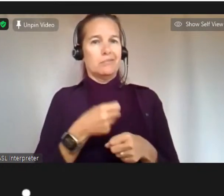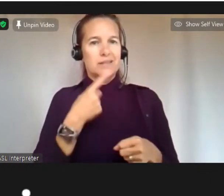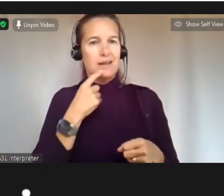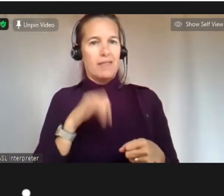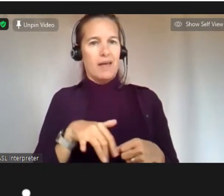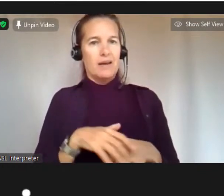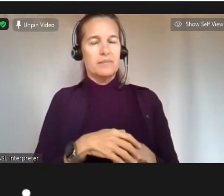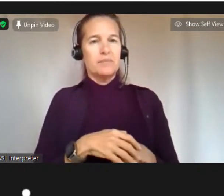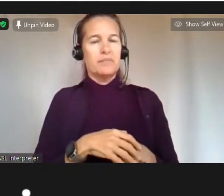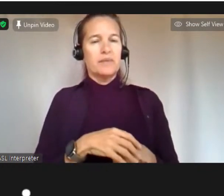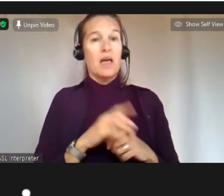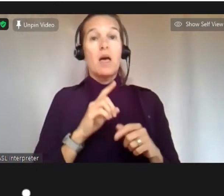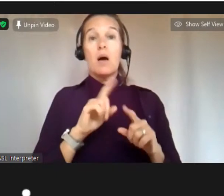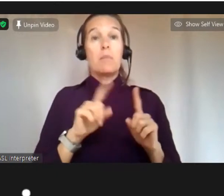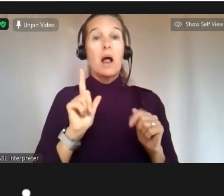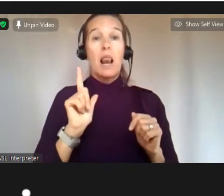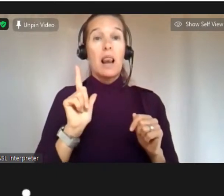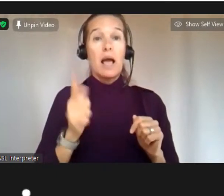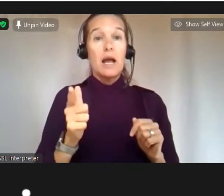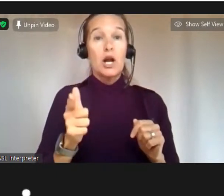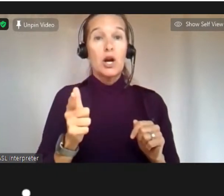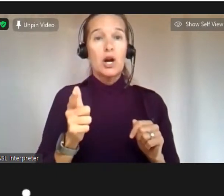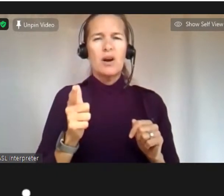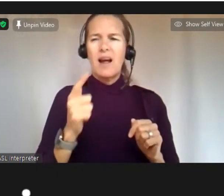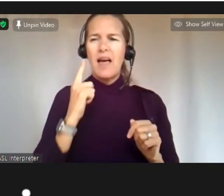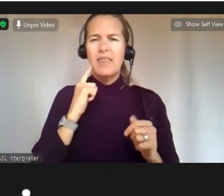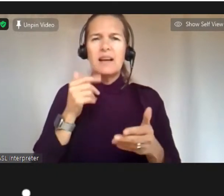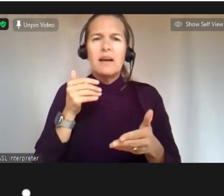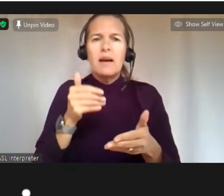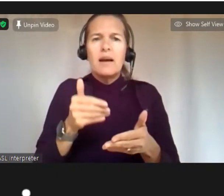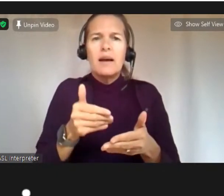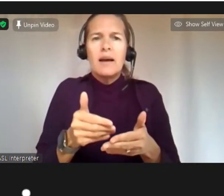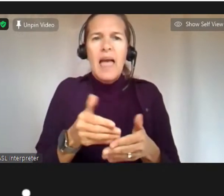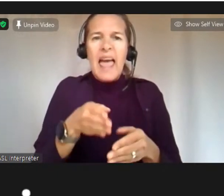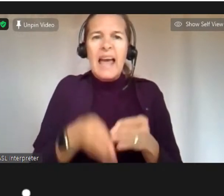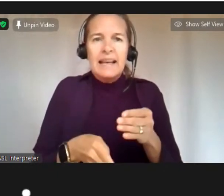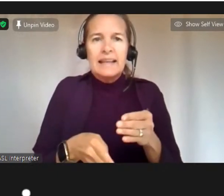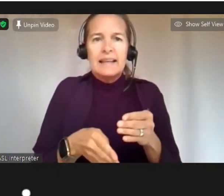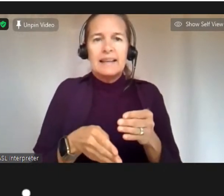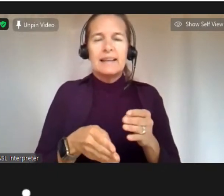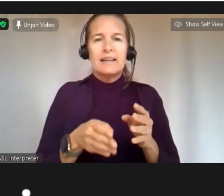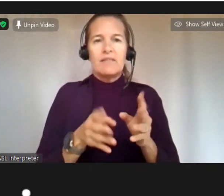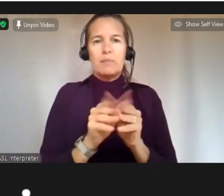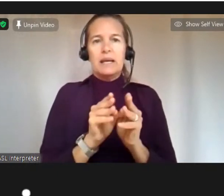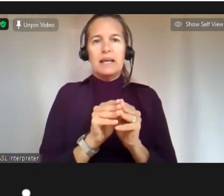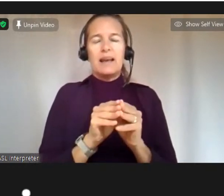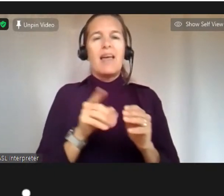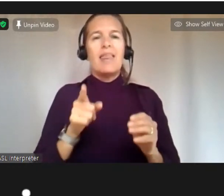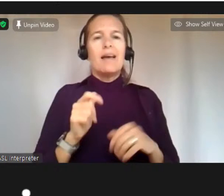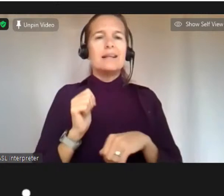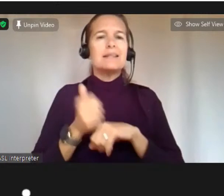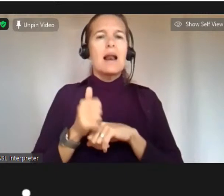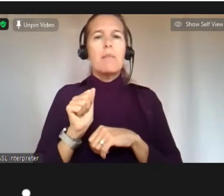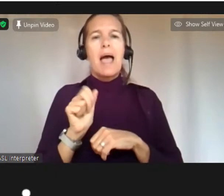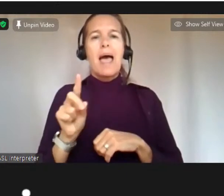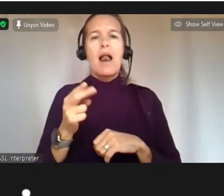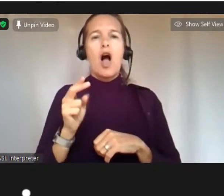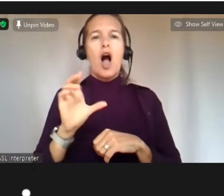Then later on in the day, actually right almost at the very end of the day, they formed a little ad hoc